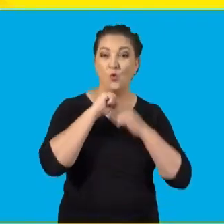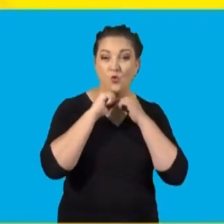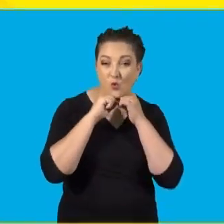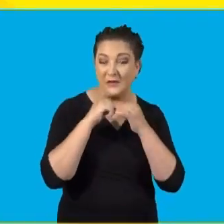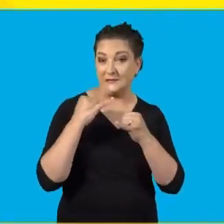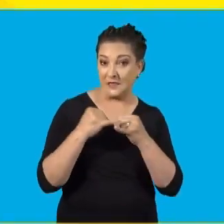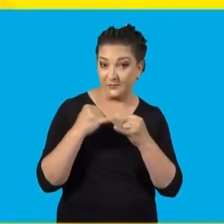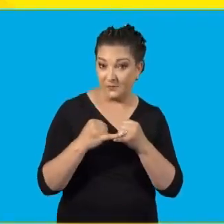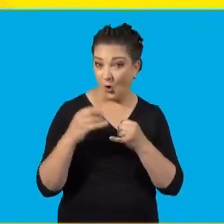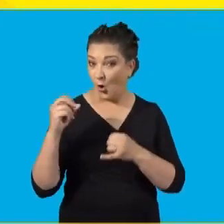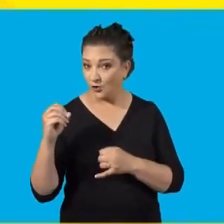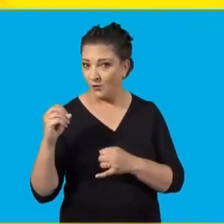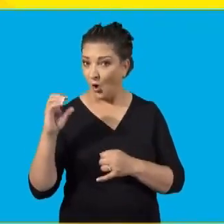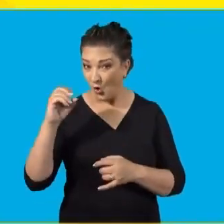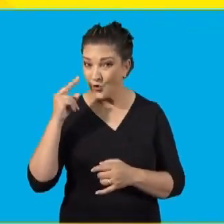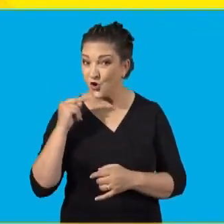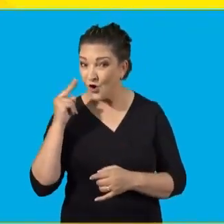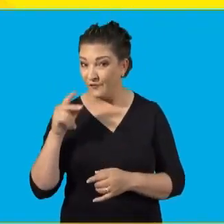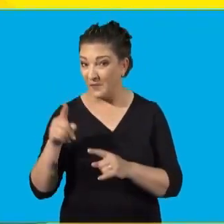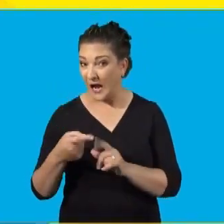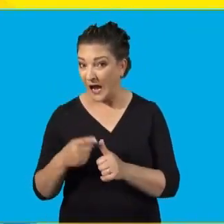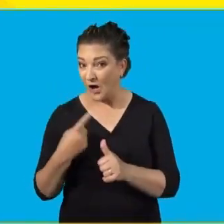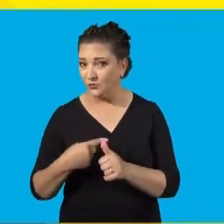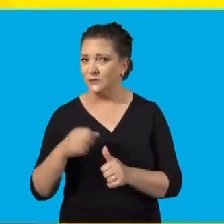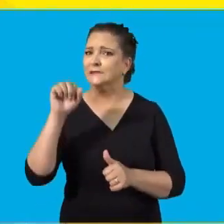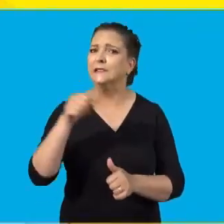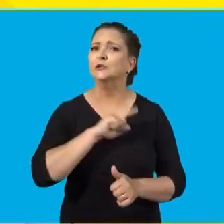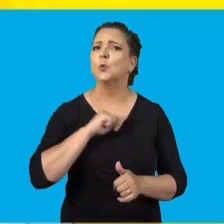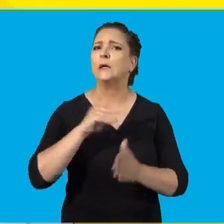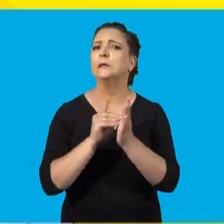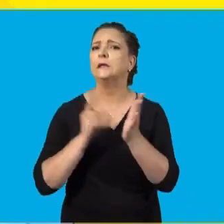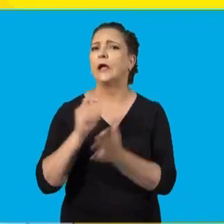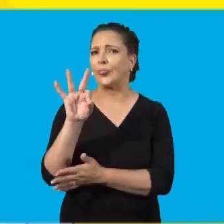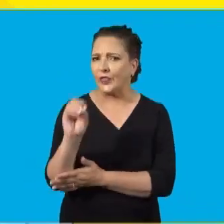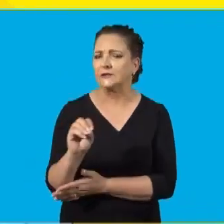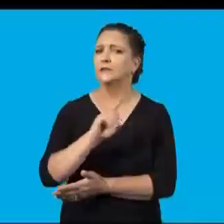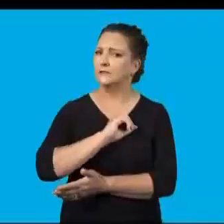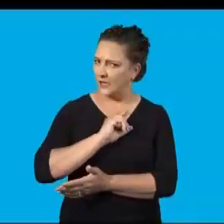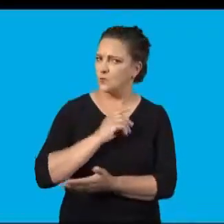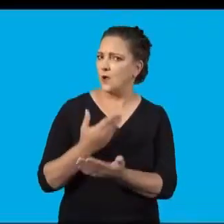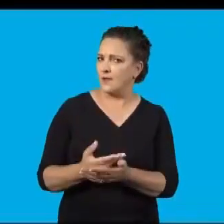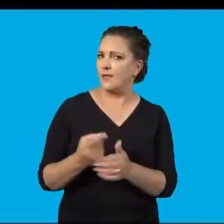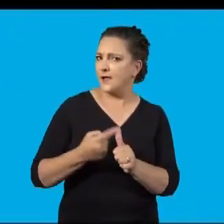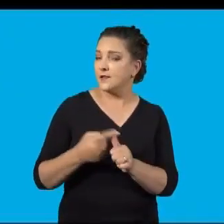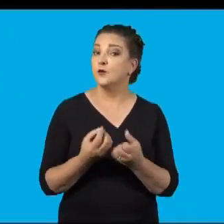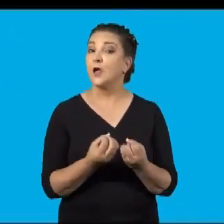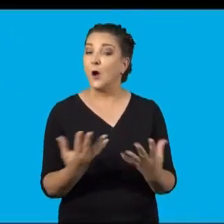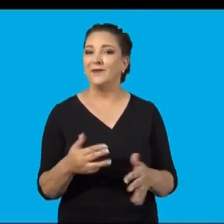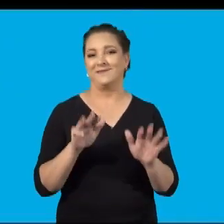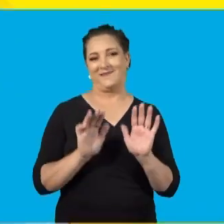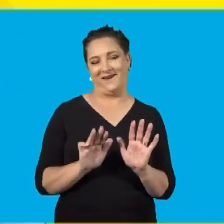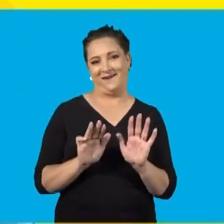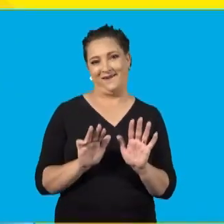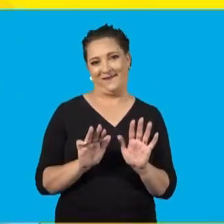September, October. Do I count to November? Yes, because it is 30 November. How many months do I get there? I